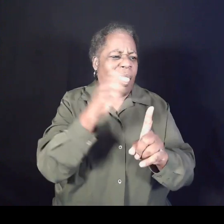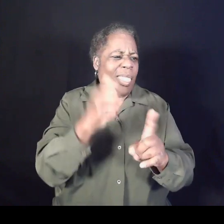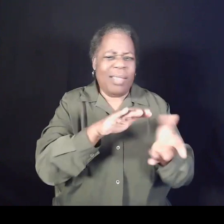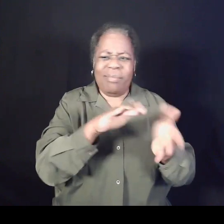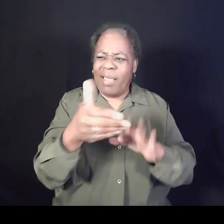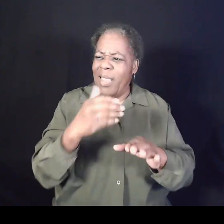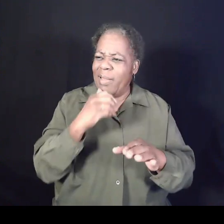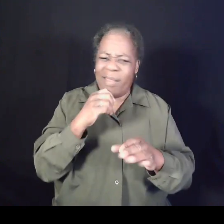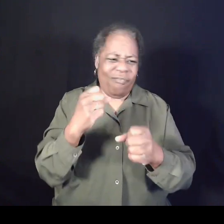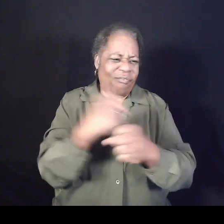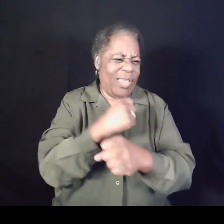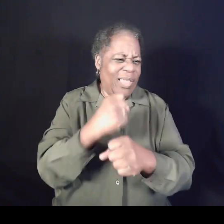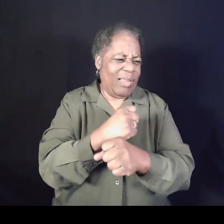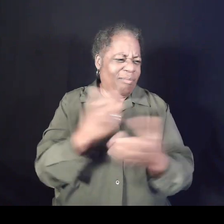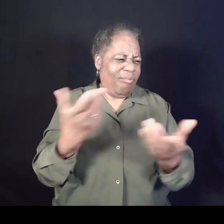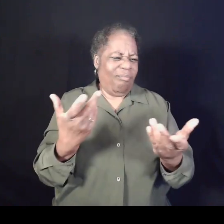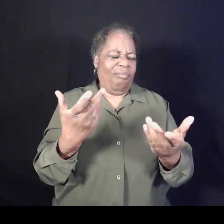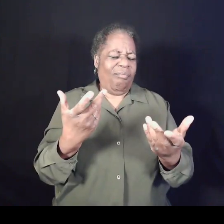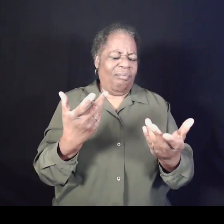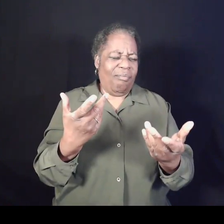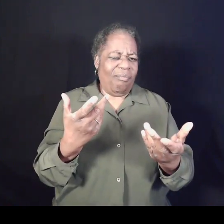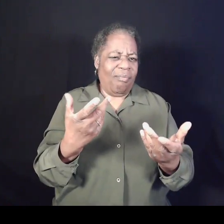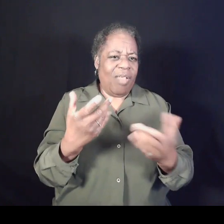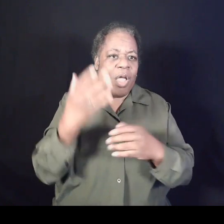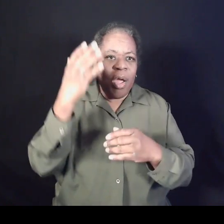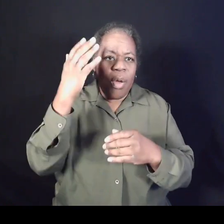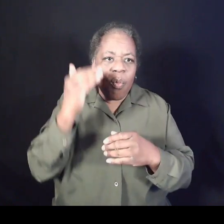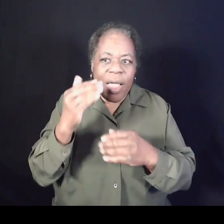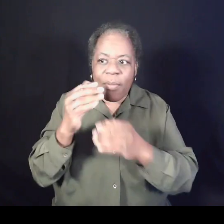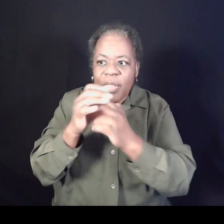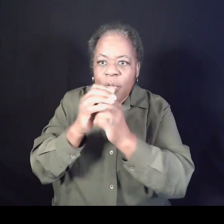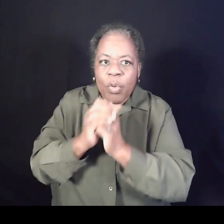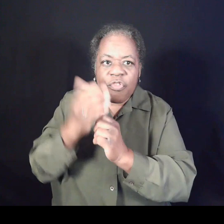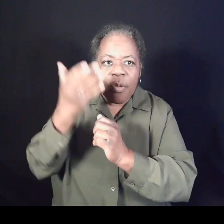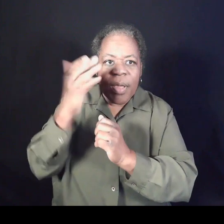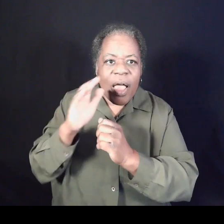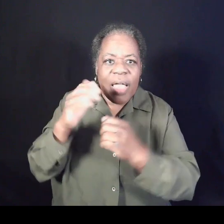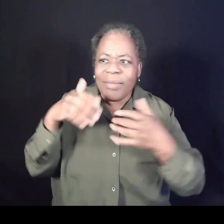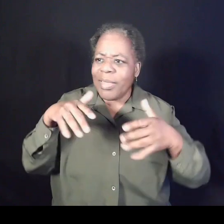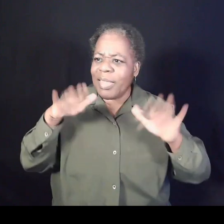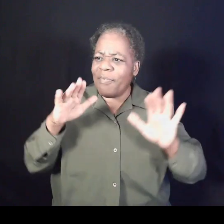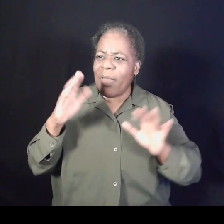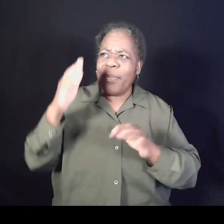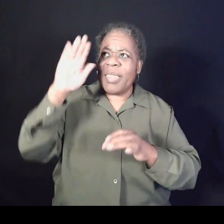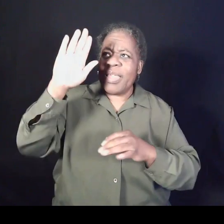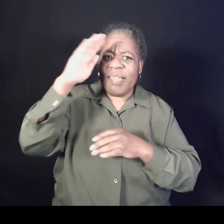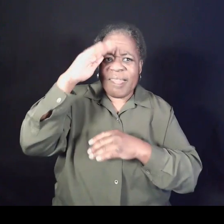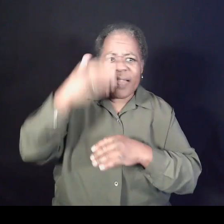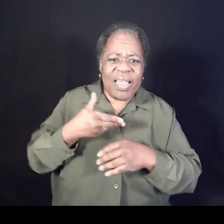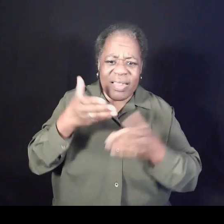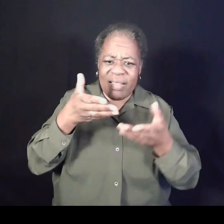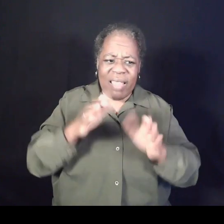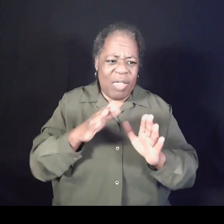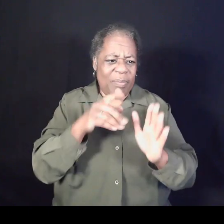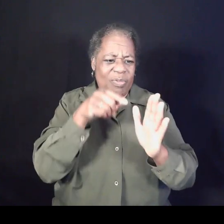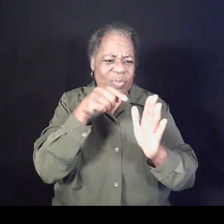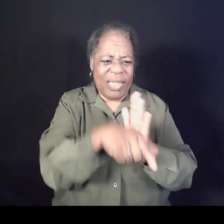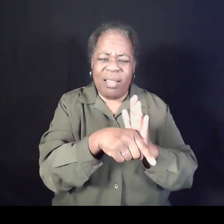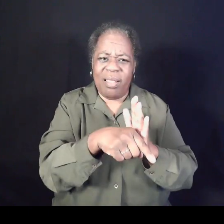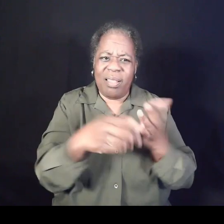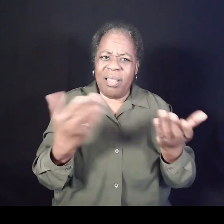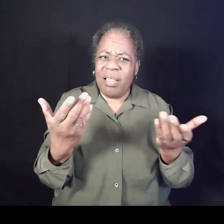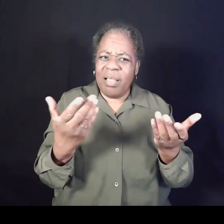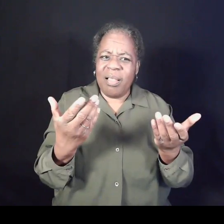fight. Why would they want to worship a God who would give up his son and then allow him to be killed?